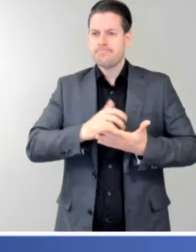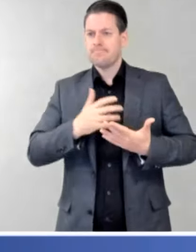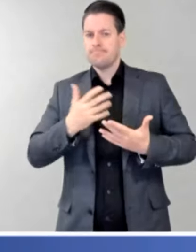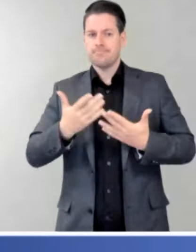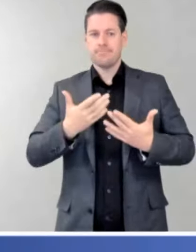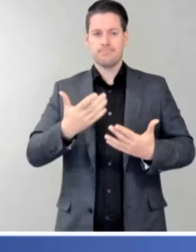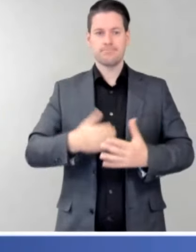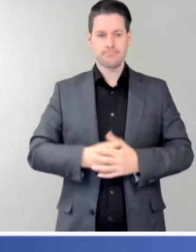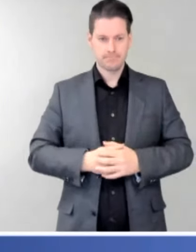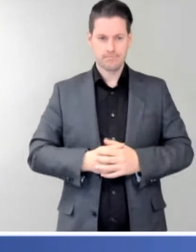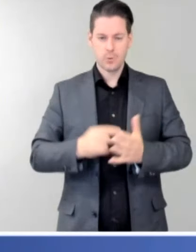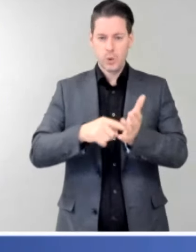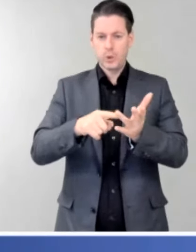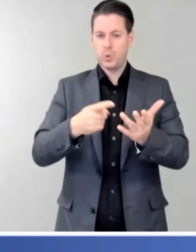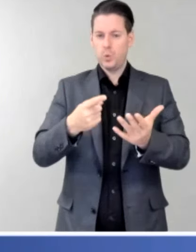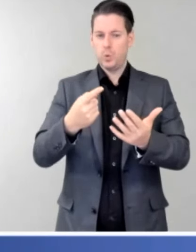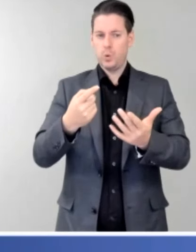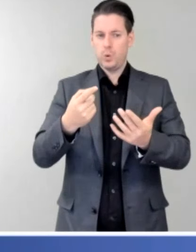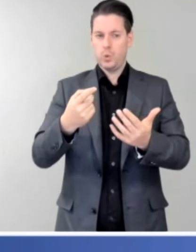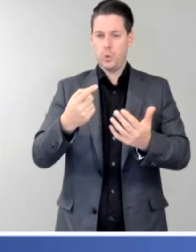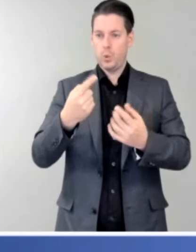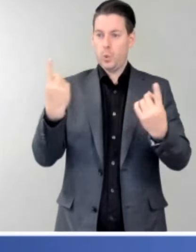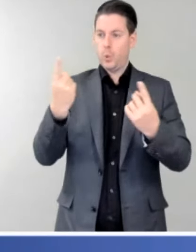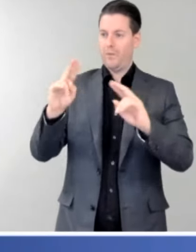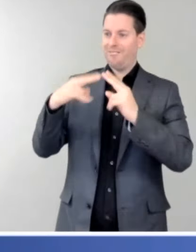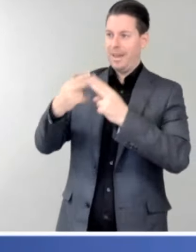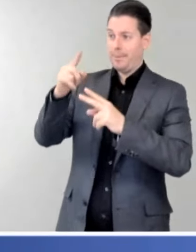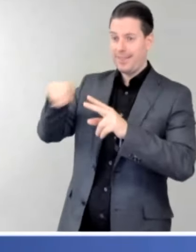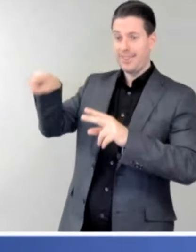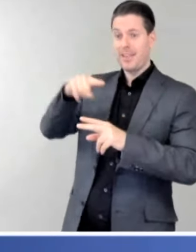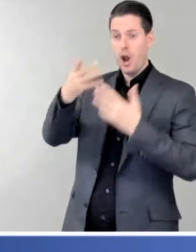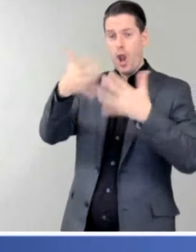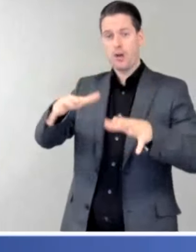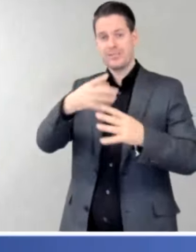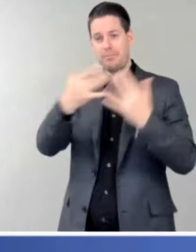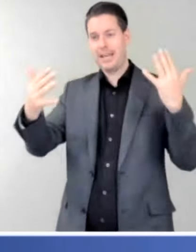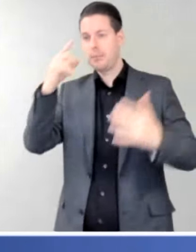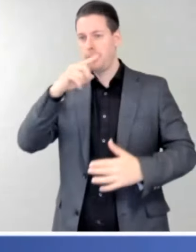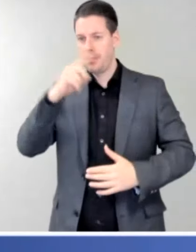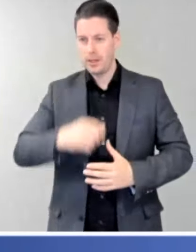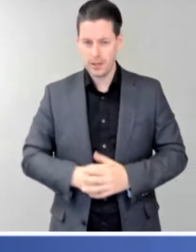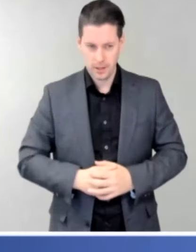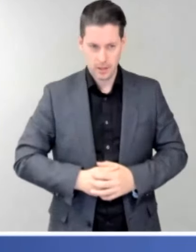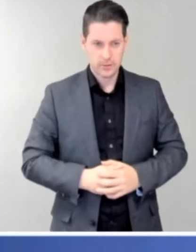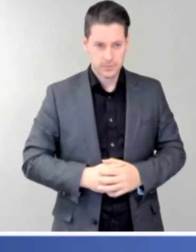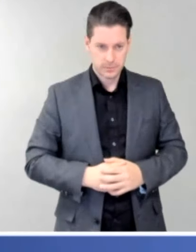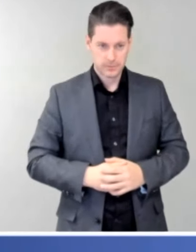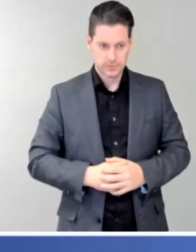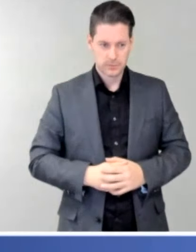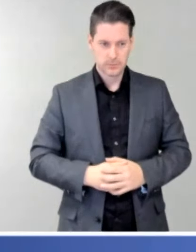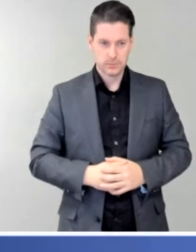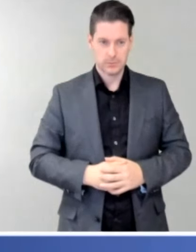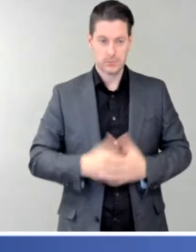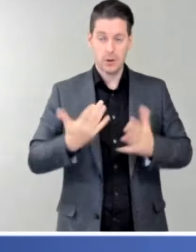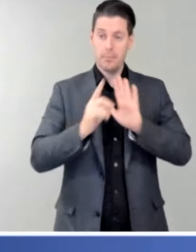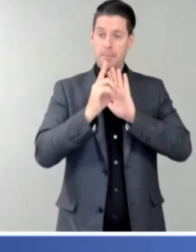condolences to the families of this tragedy. So, on behalf of my people,